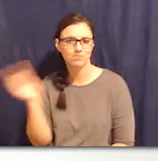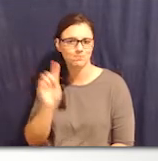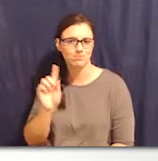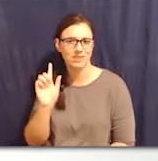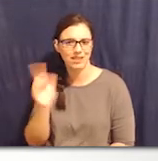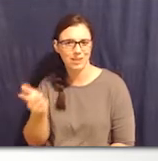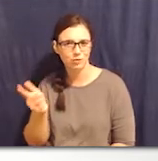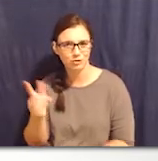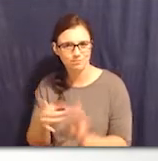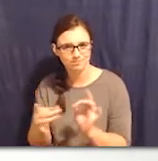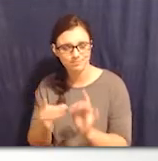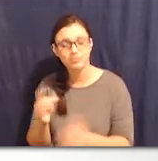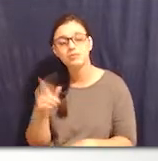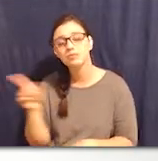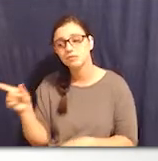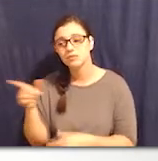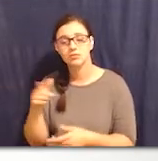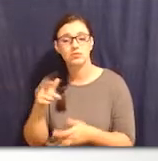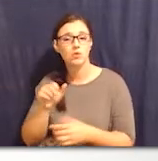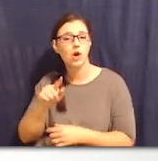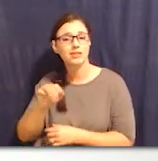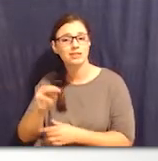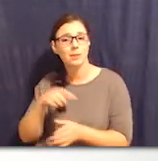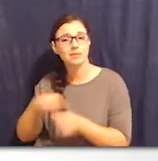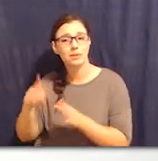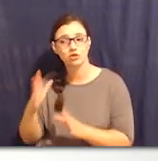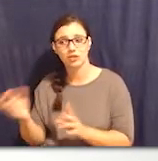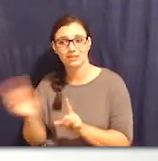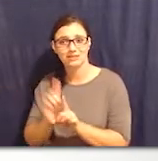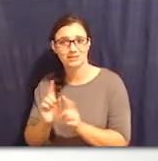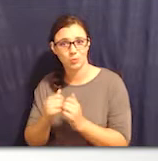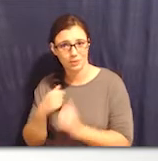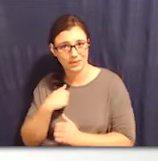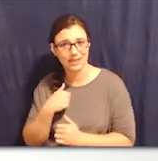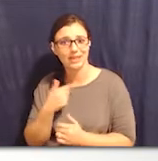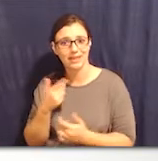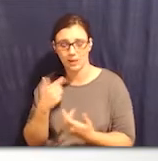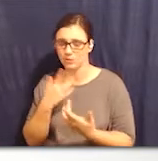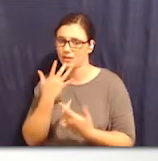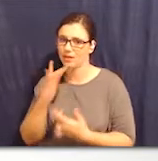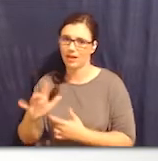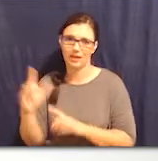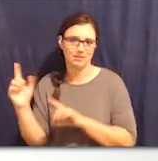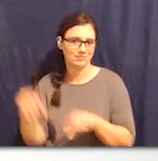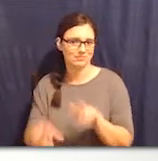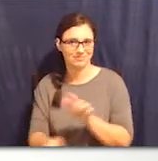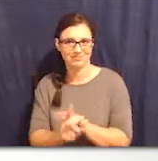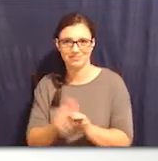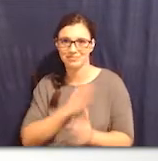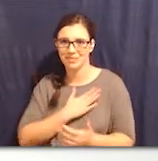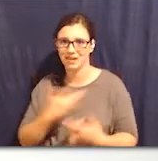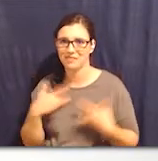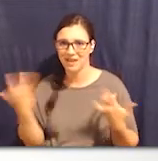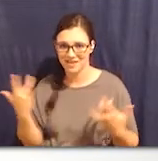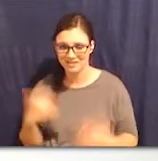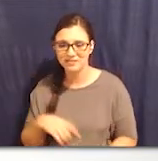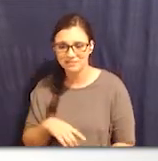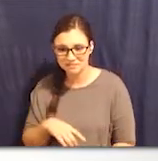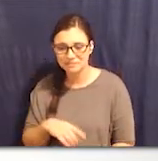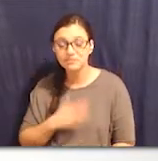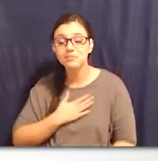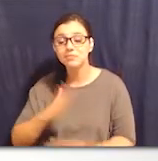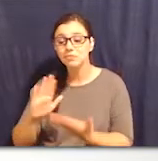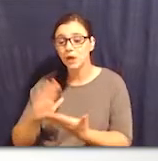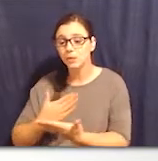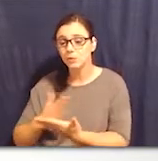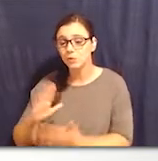get to hear later. He was following me as an autism specialist over the years, and I was very lucky that he attended my